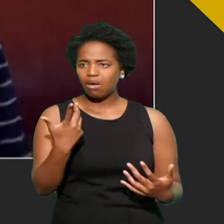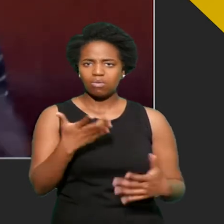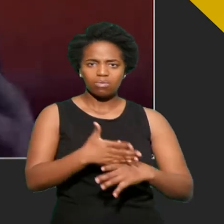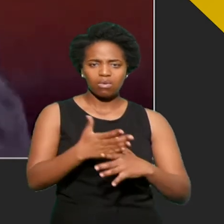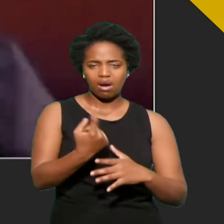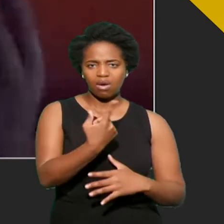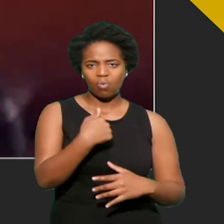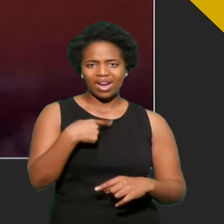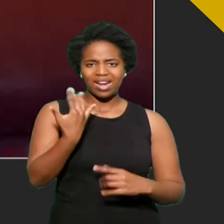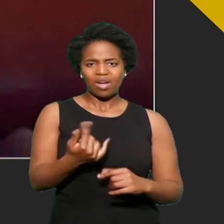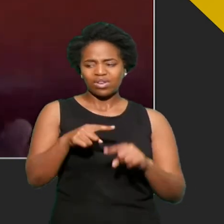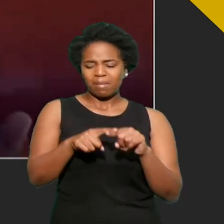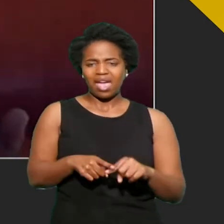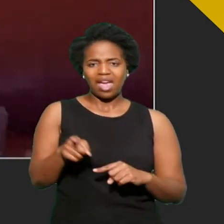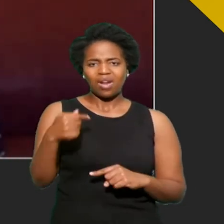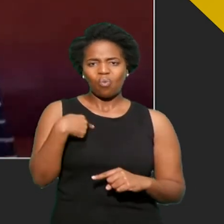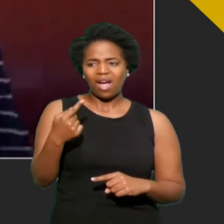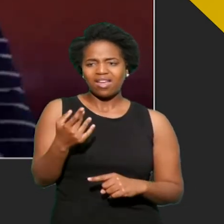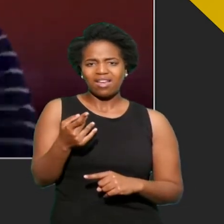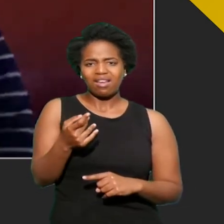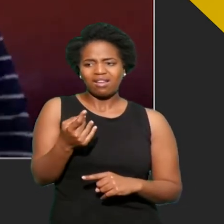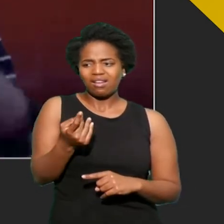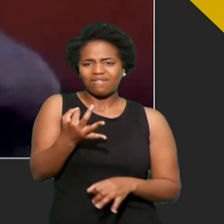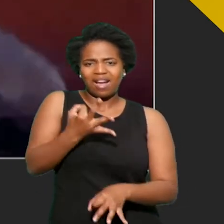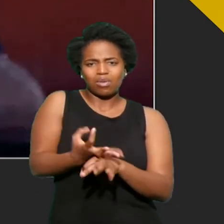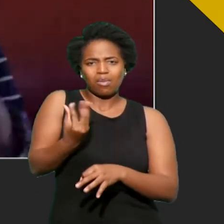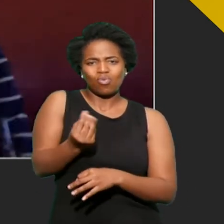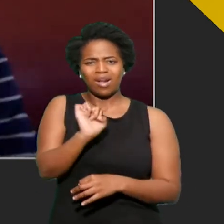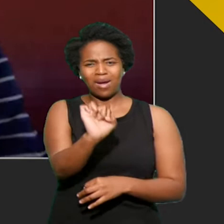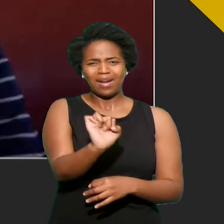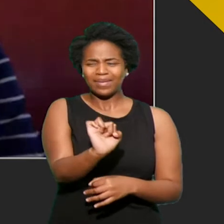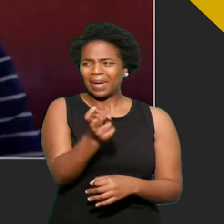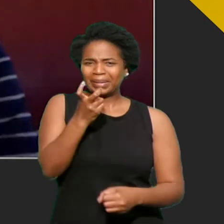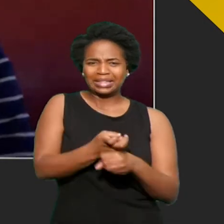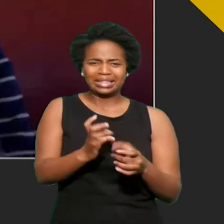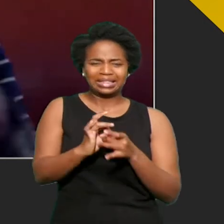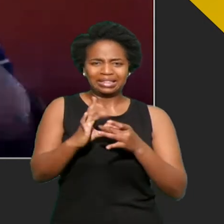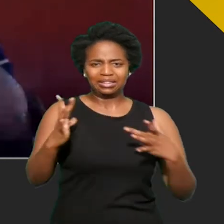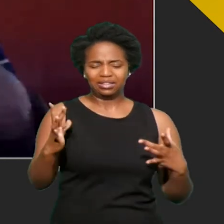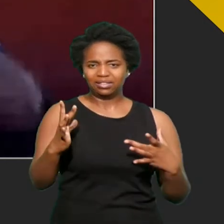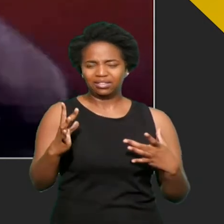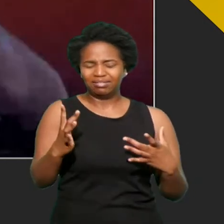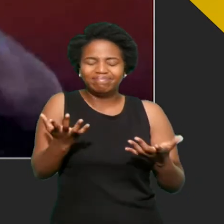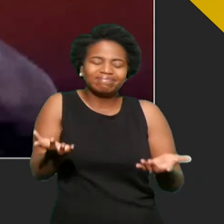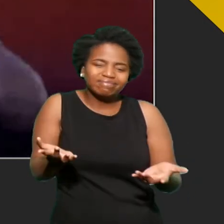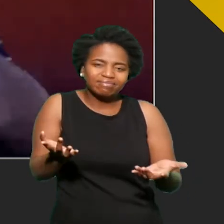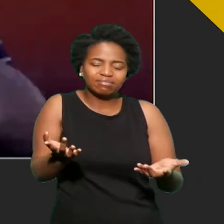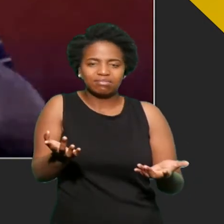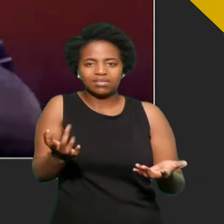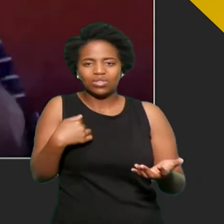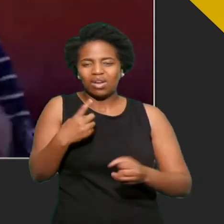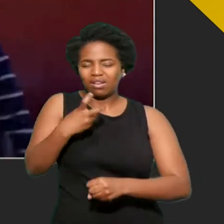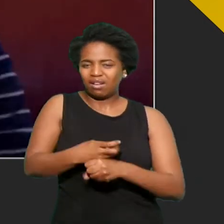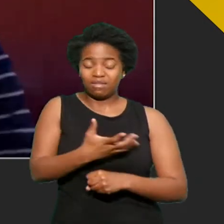alone because you may have children at that point in time? So there's a lot of complications that come. So it's difficult to just pack up and